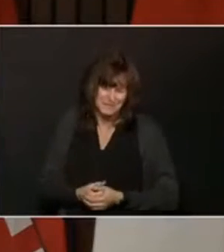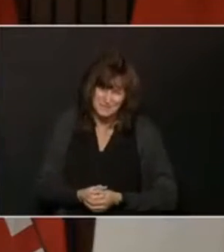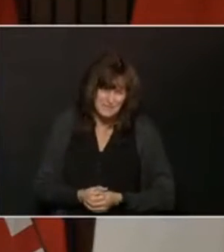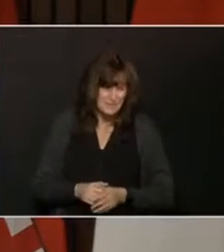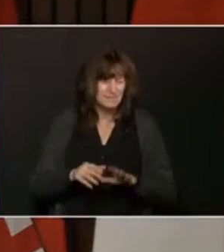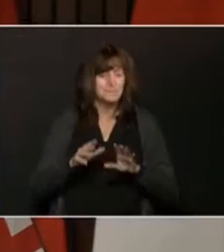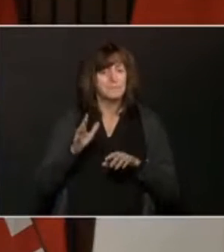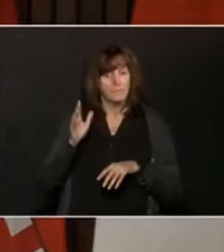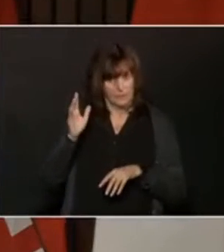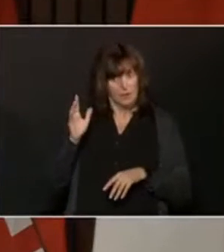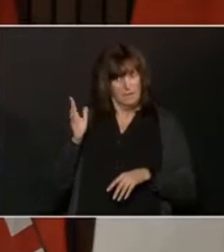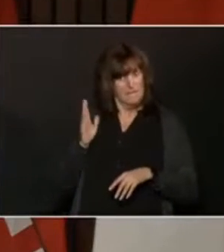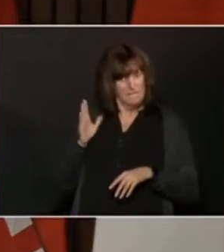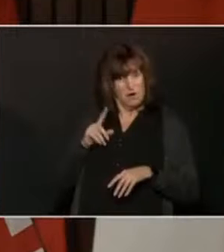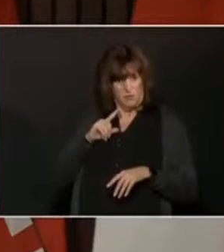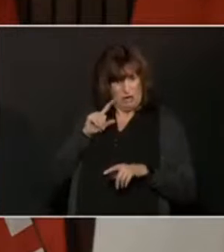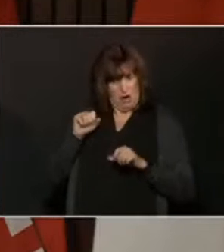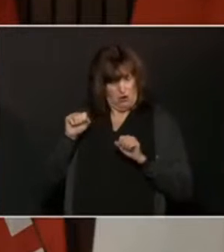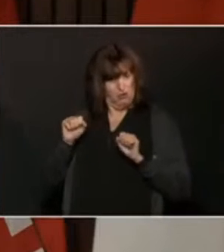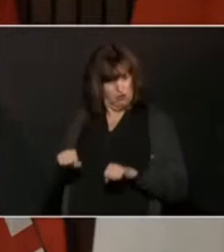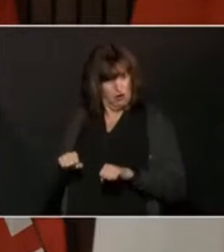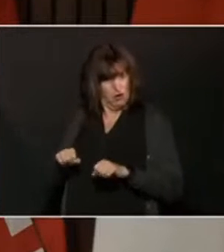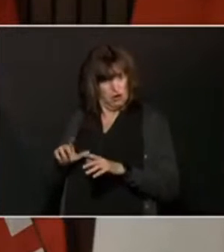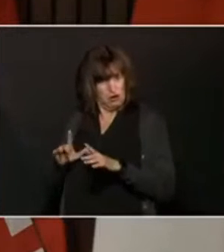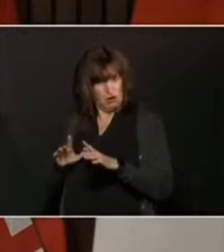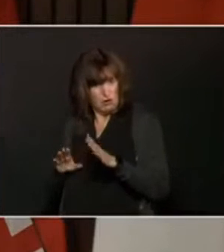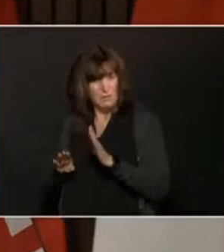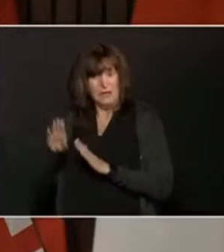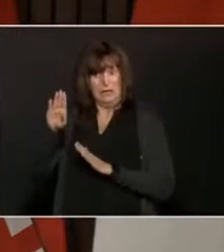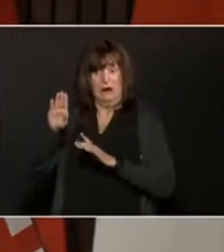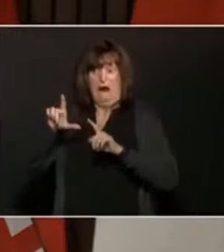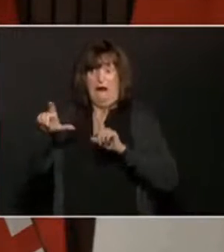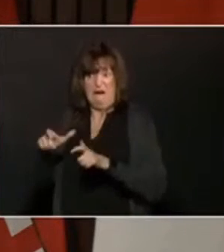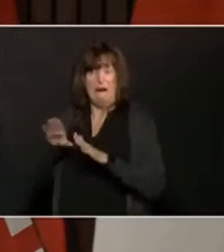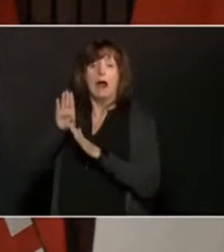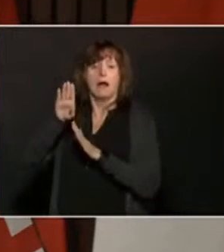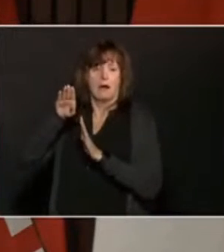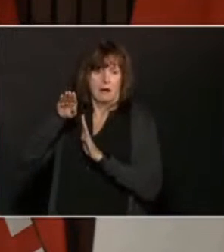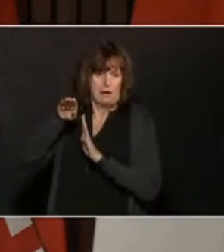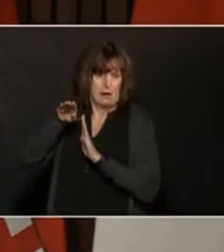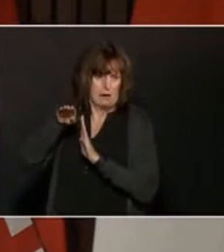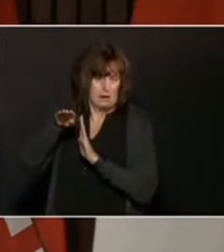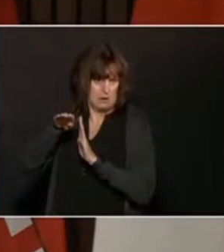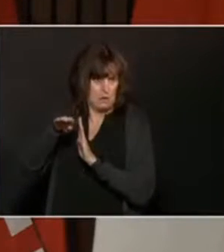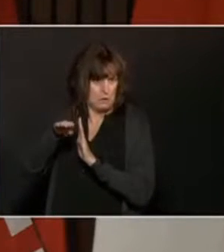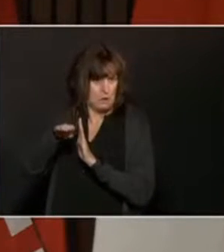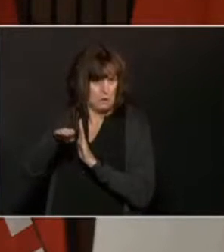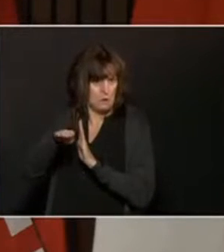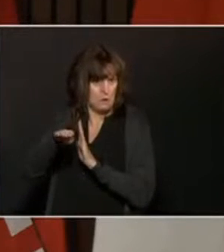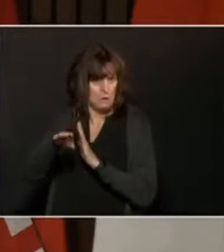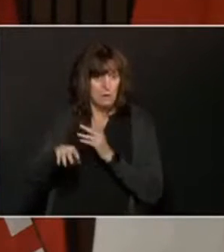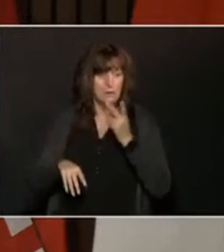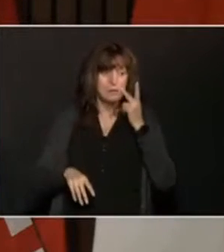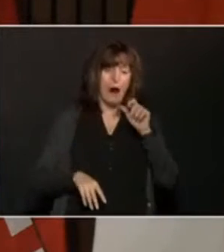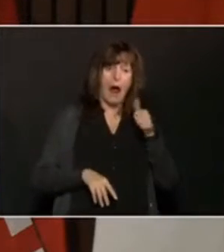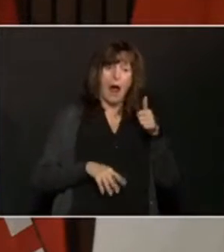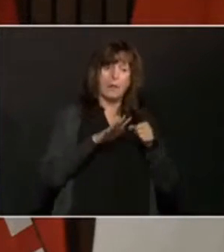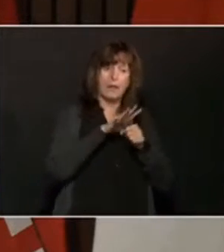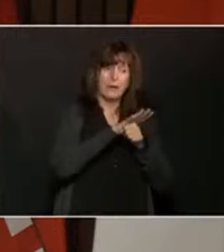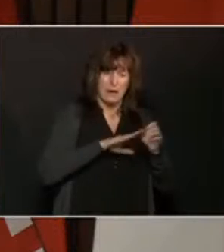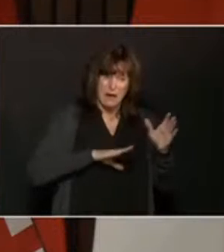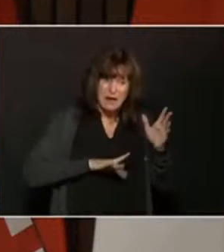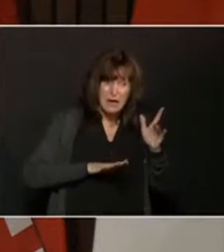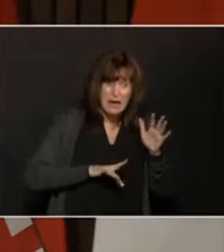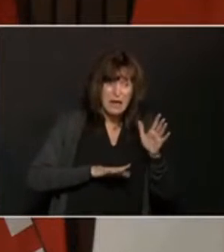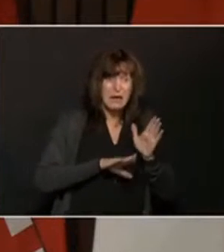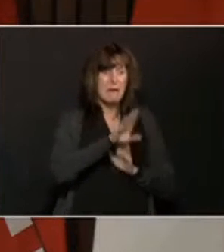If you go a little further on in the presentation, you look at what happened in a number of those other jurisdictions, there was that explosive growth. We began to put